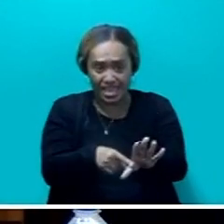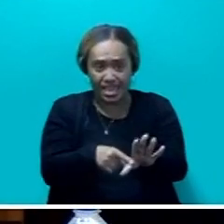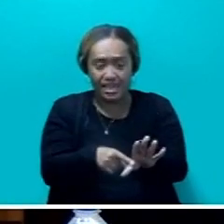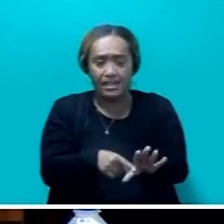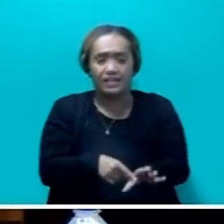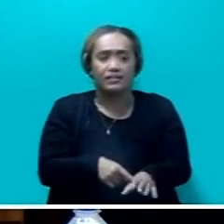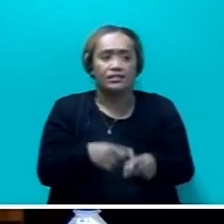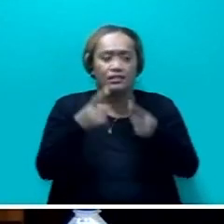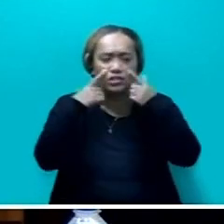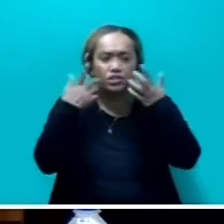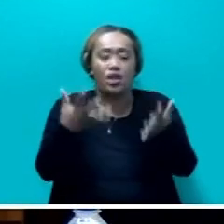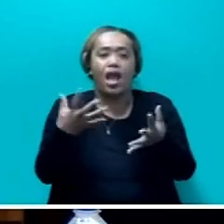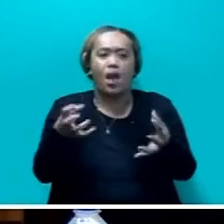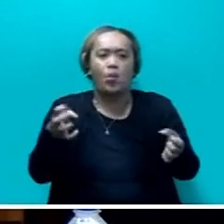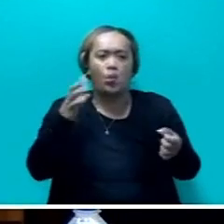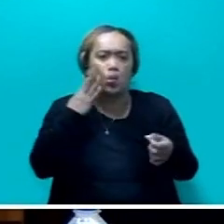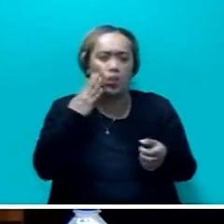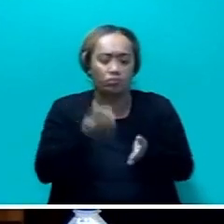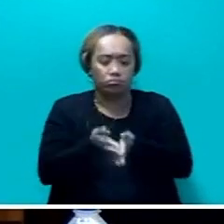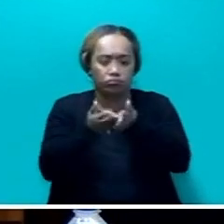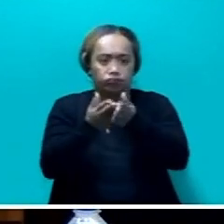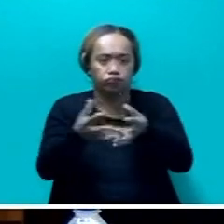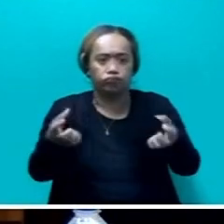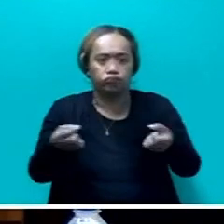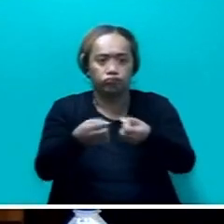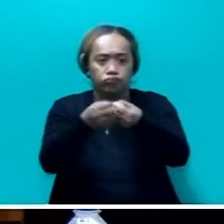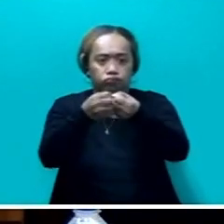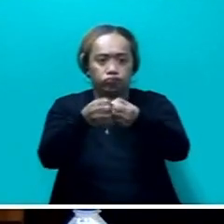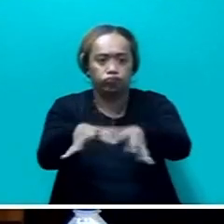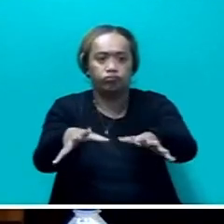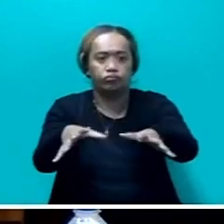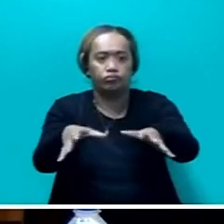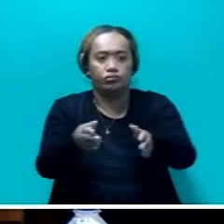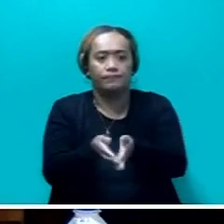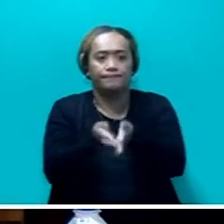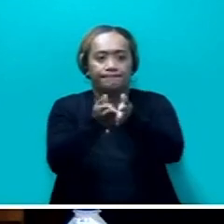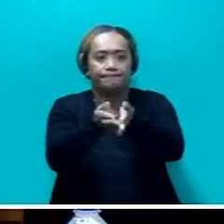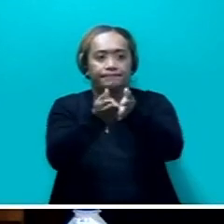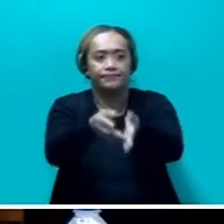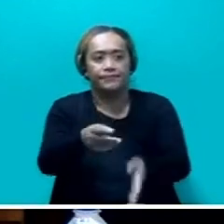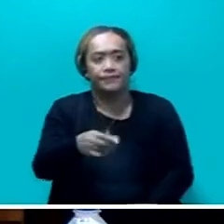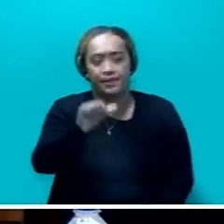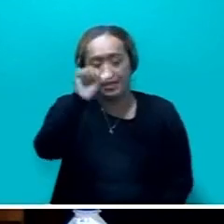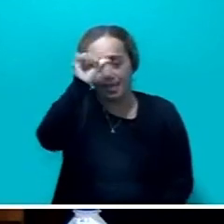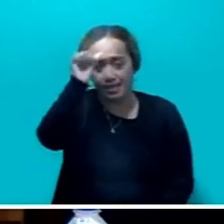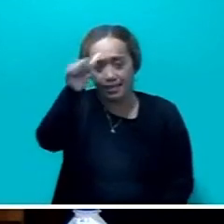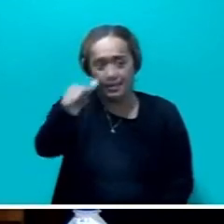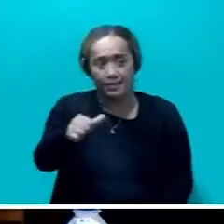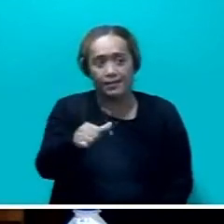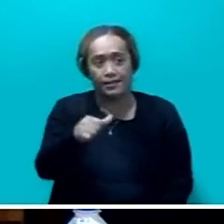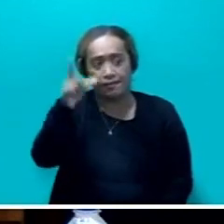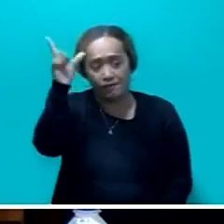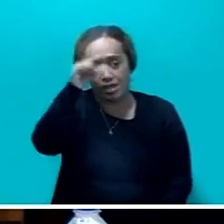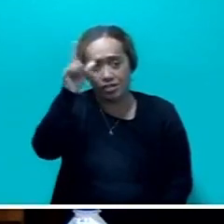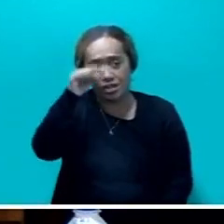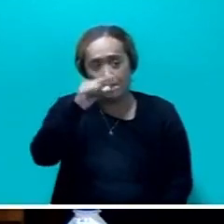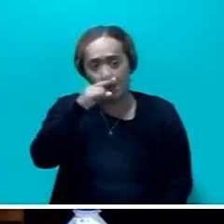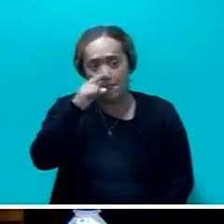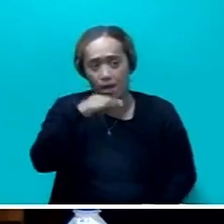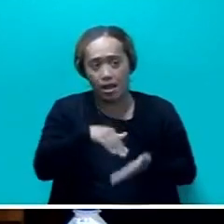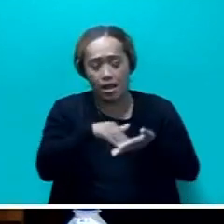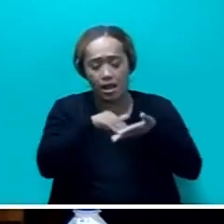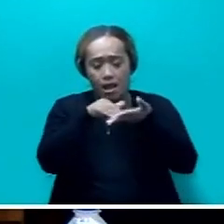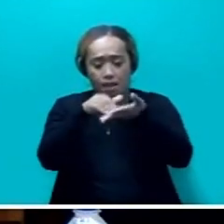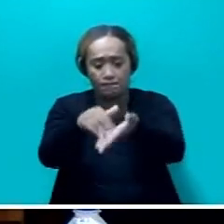Sharia shipwreck and the associated selfless efforts by our indigenous Fijian people